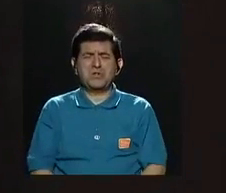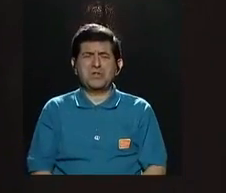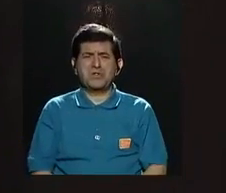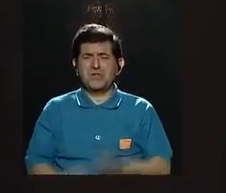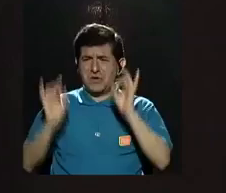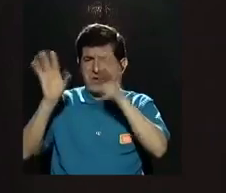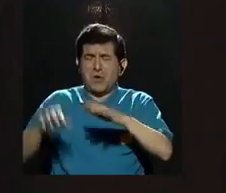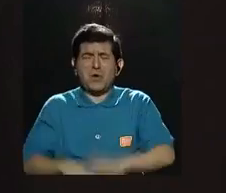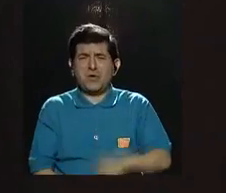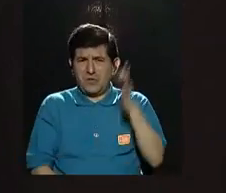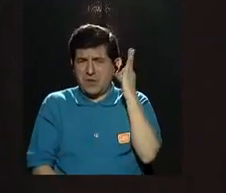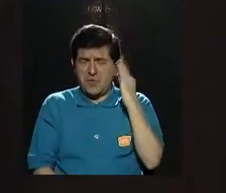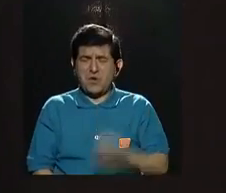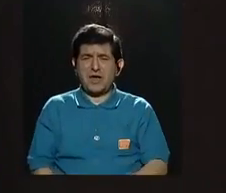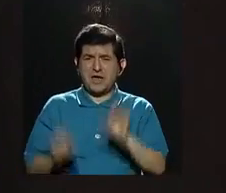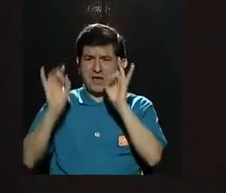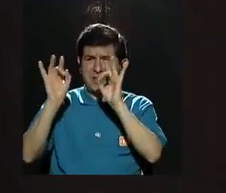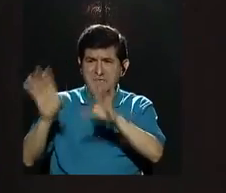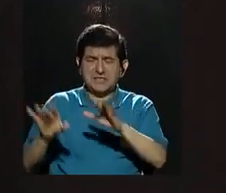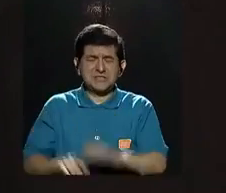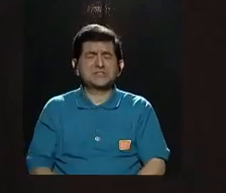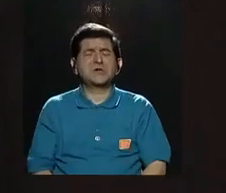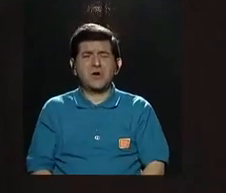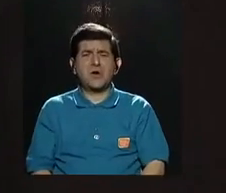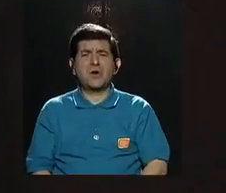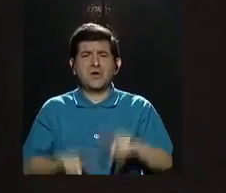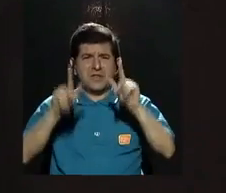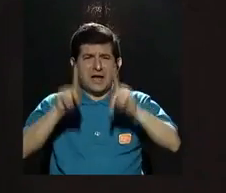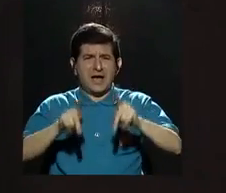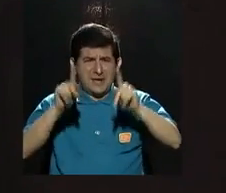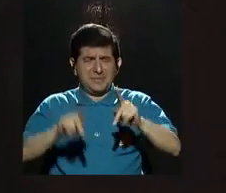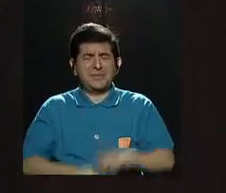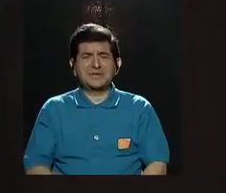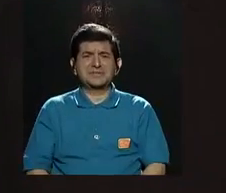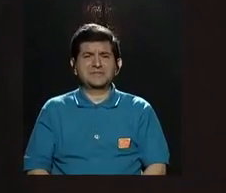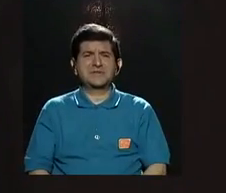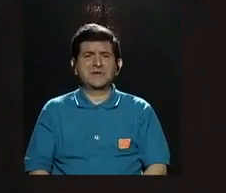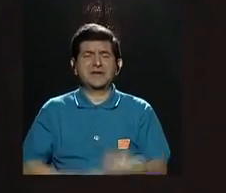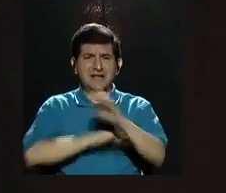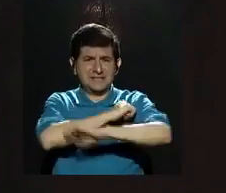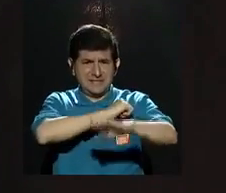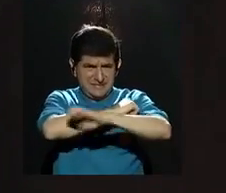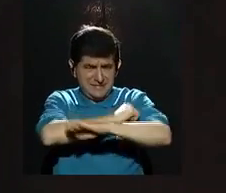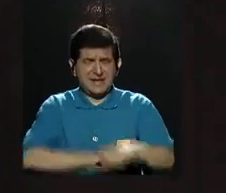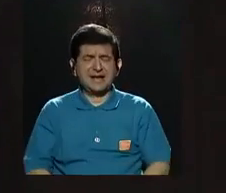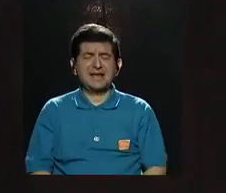xenophobia, reactionary nationalism, militarism, etc., to prevent